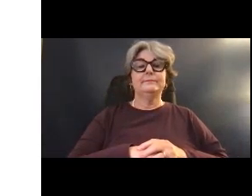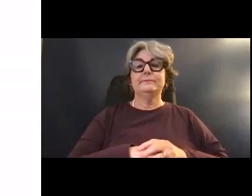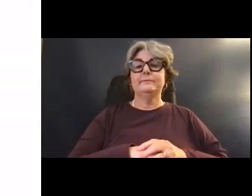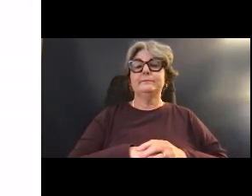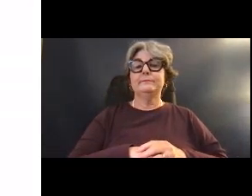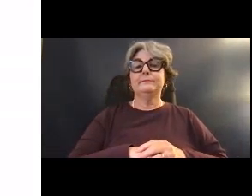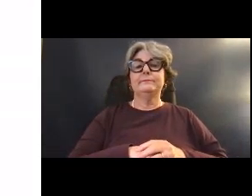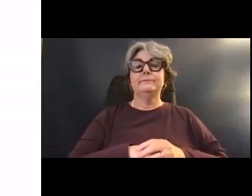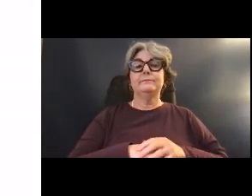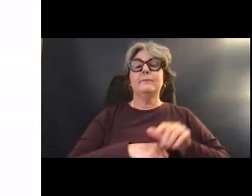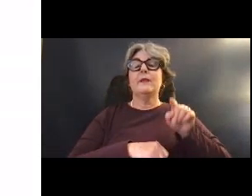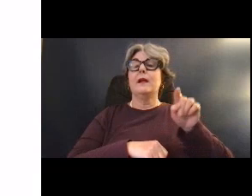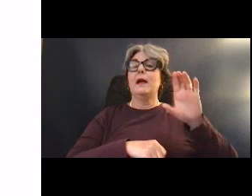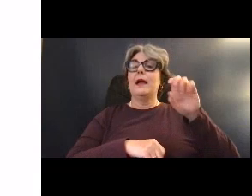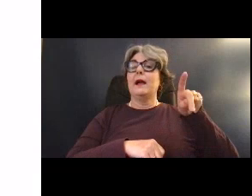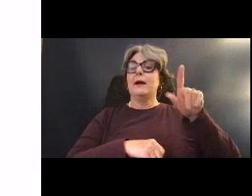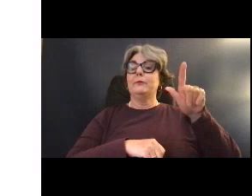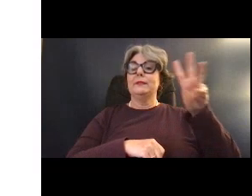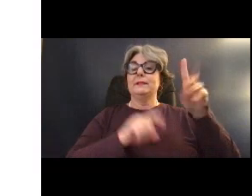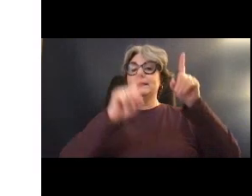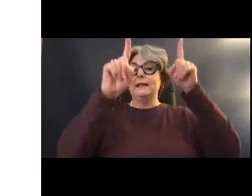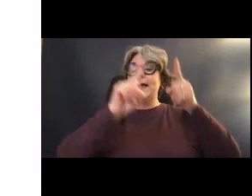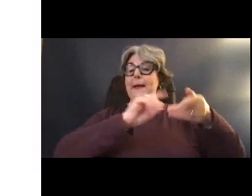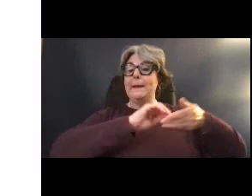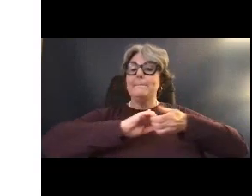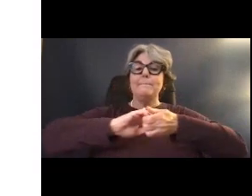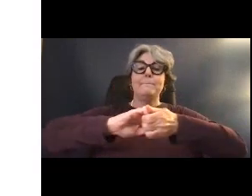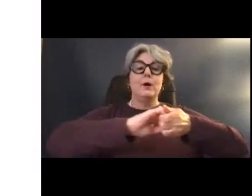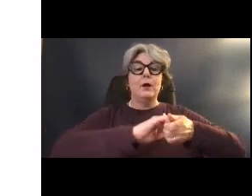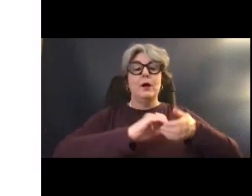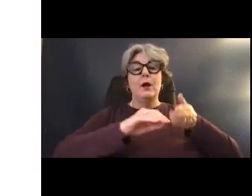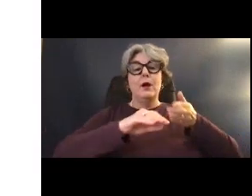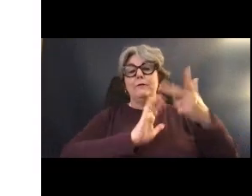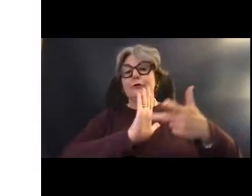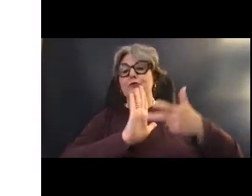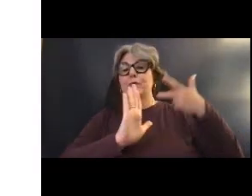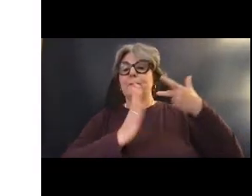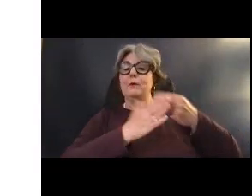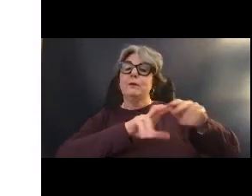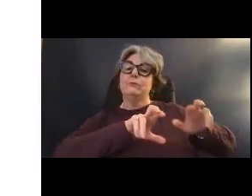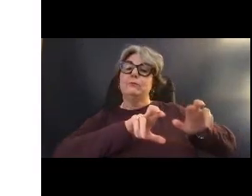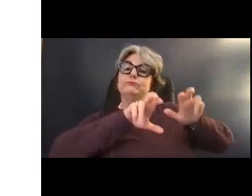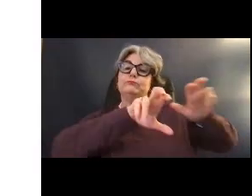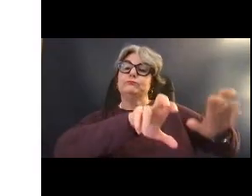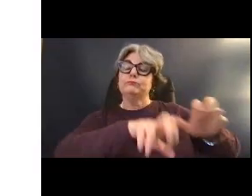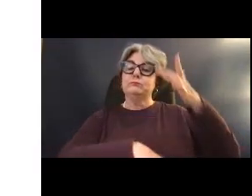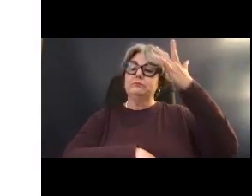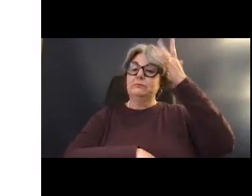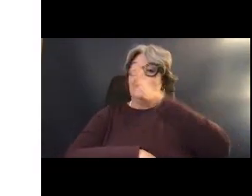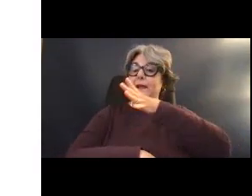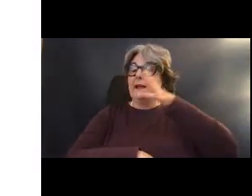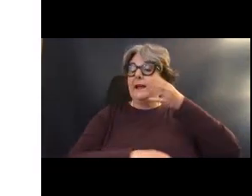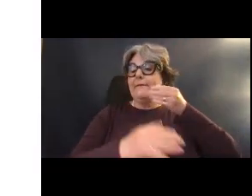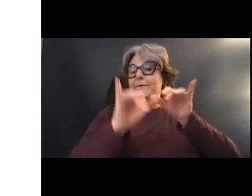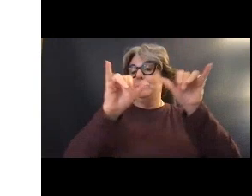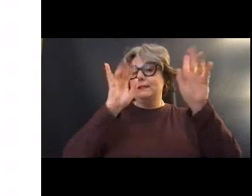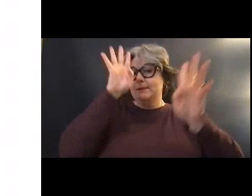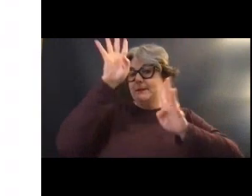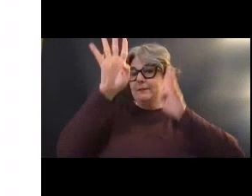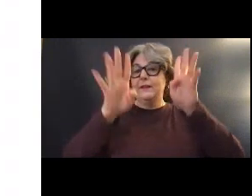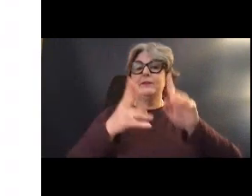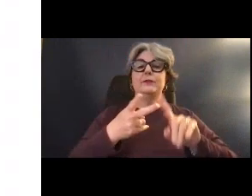Since its launch at COP26, Aim for Climate's partners have more than tripled their investments in climate-smart agriculture and food systems innovation